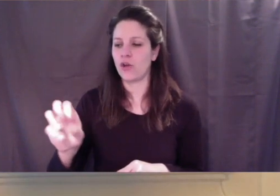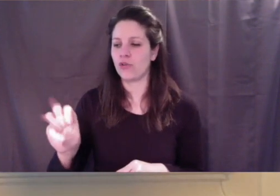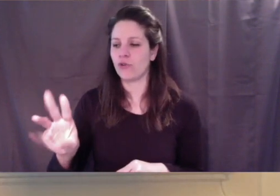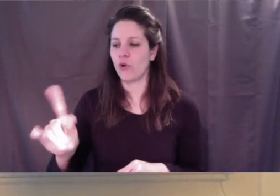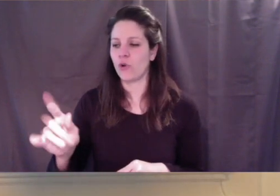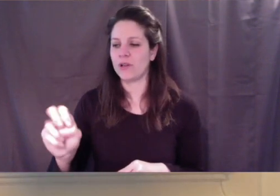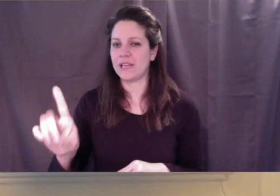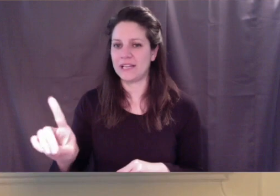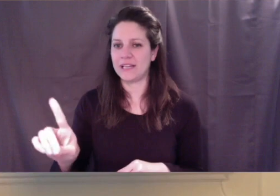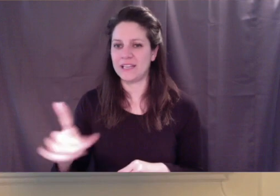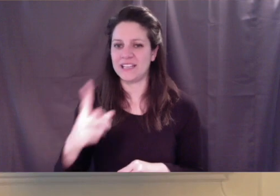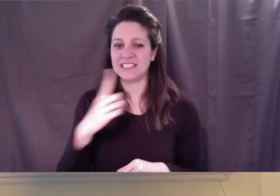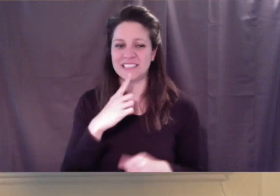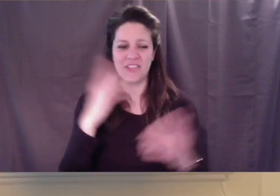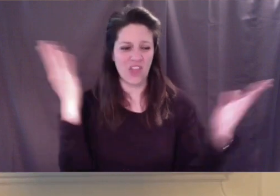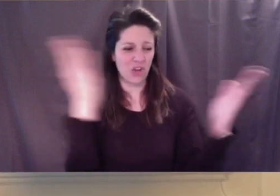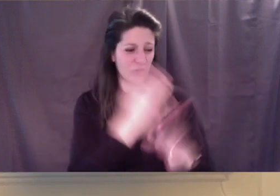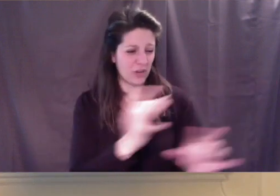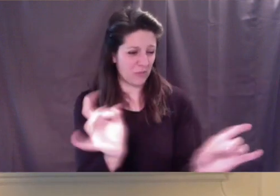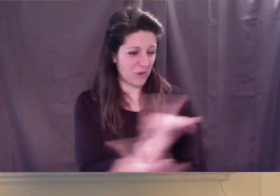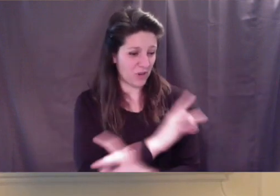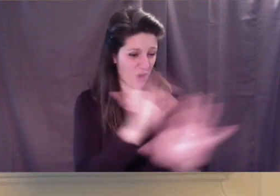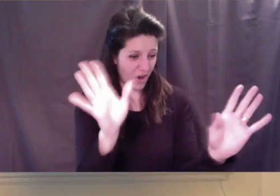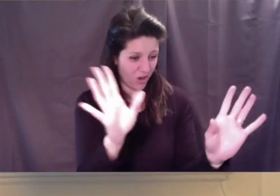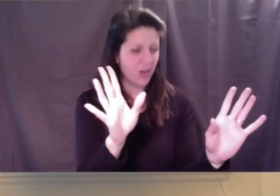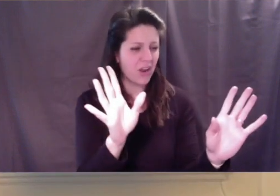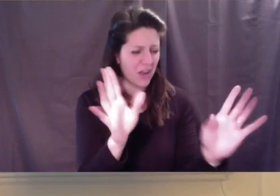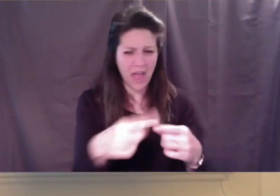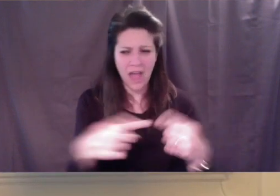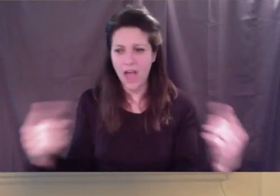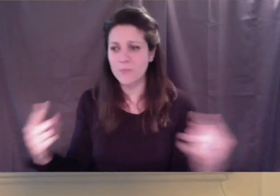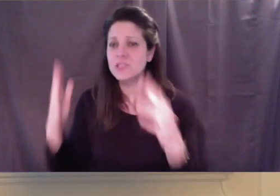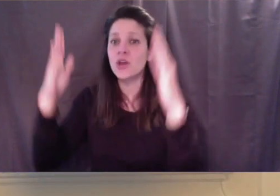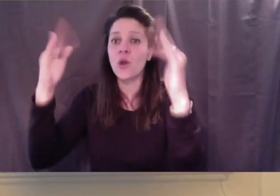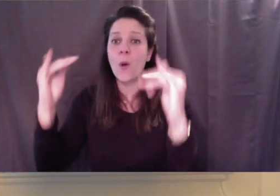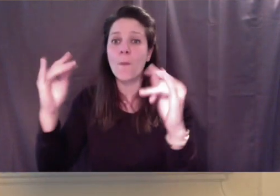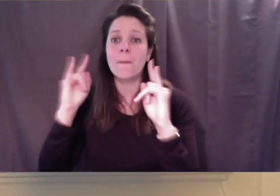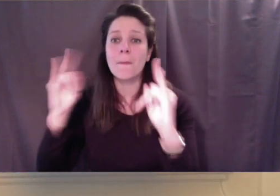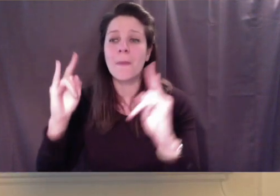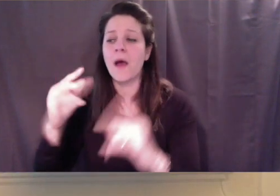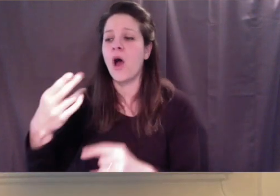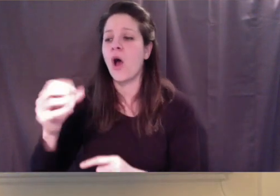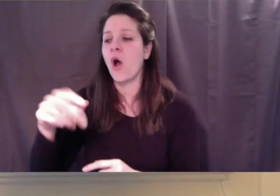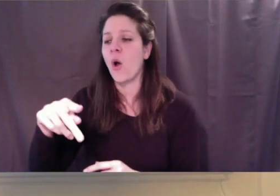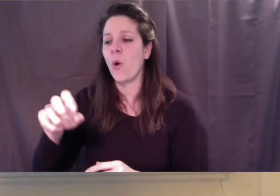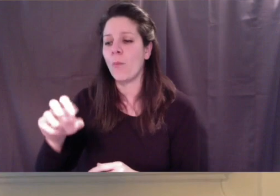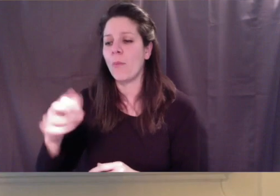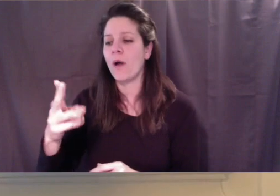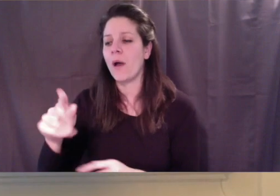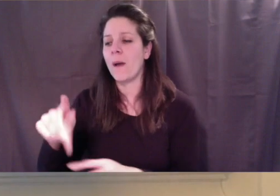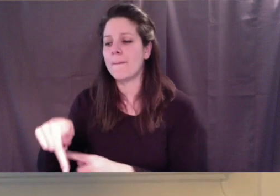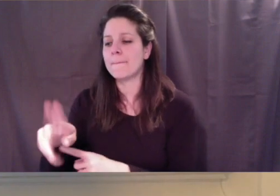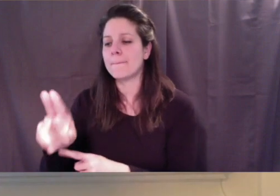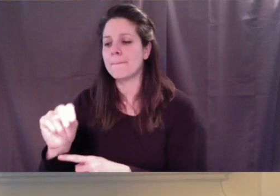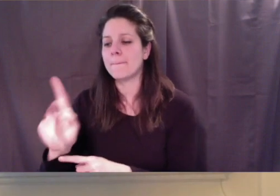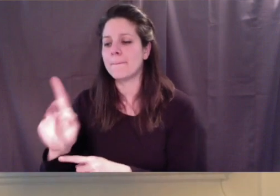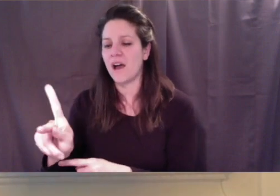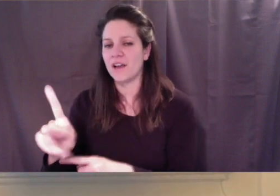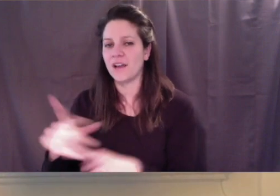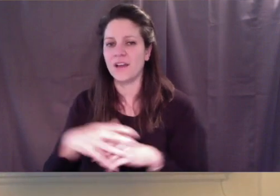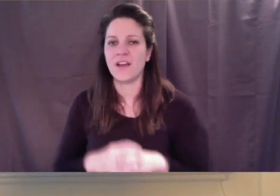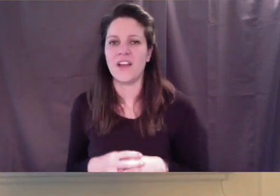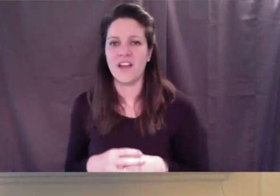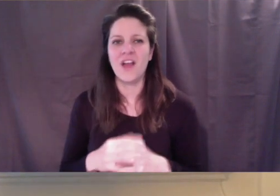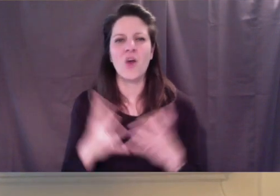opposite of grimdark is hope punk. Pass it on. She highlighted the need for a counterbalance to